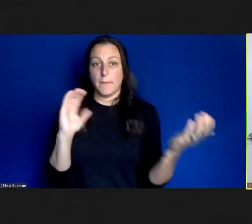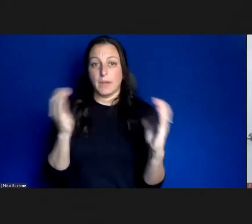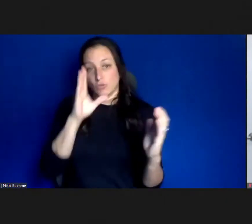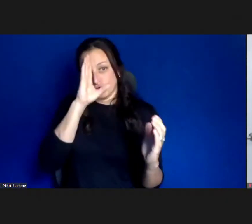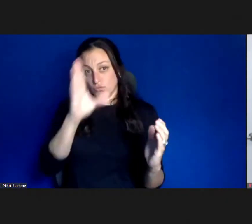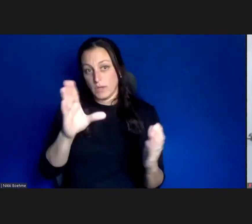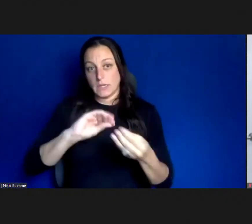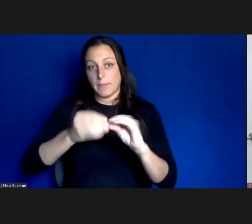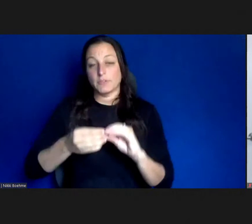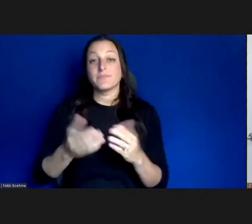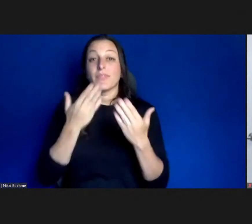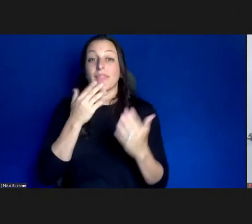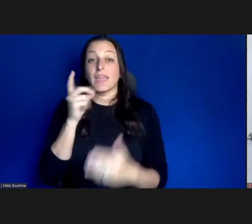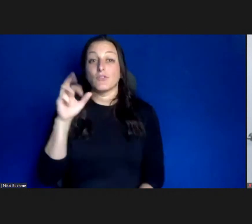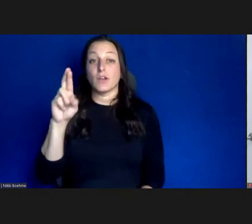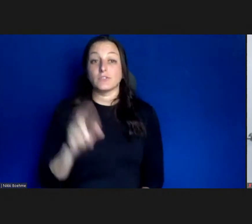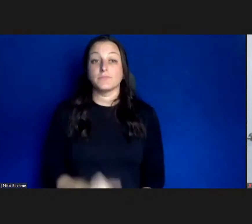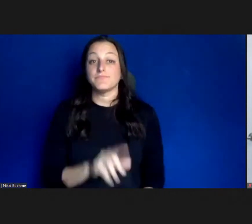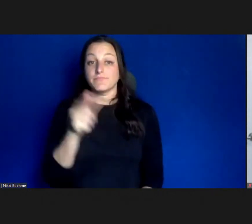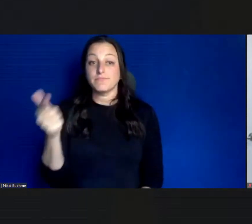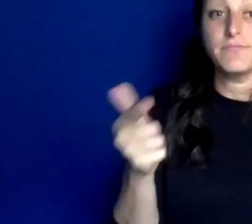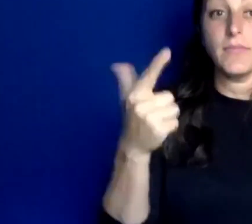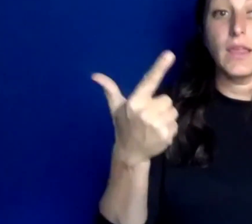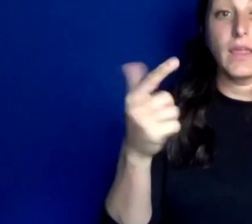Thank you, Dr. Hurley. Let's move to Gabrielle.